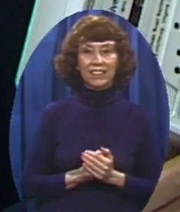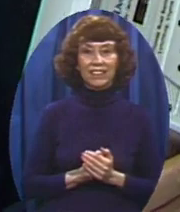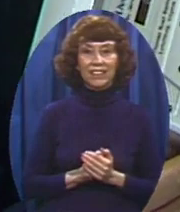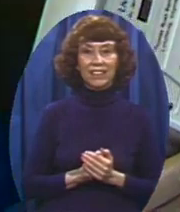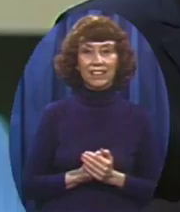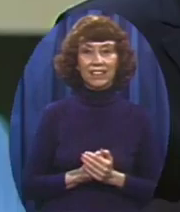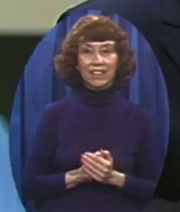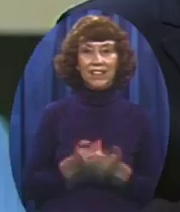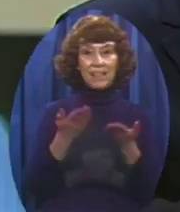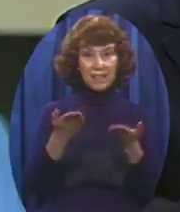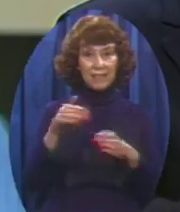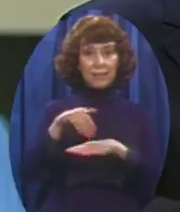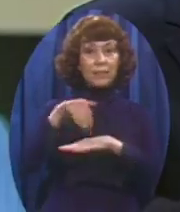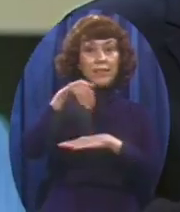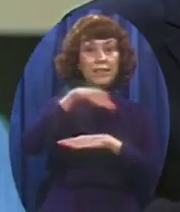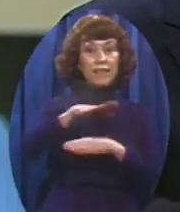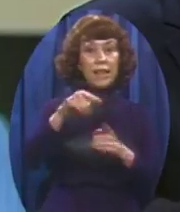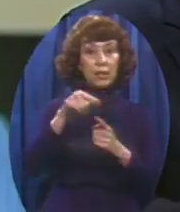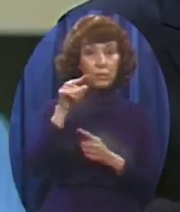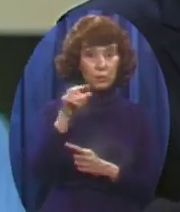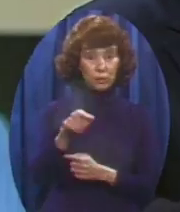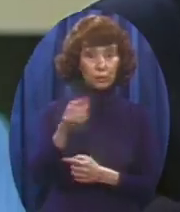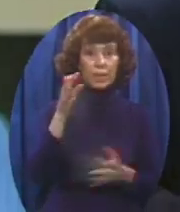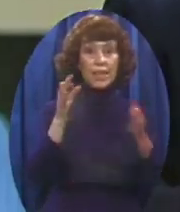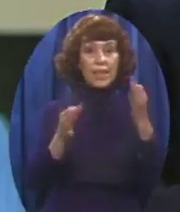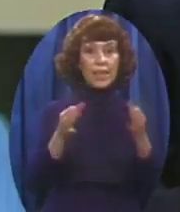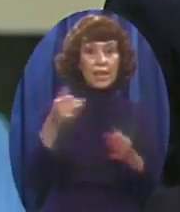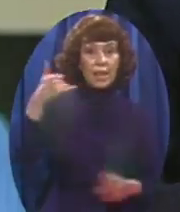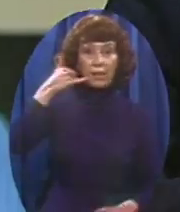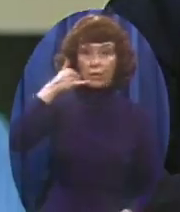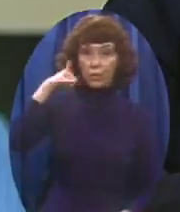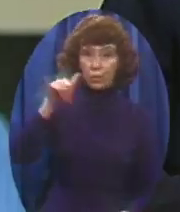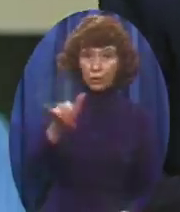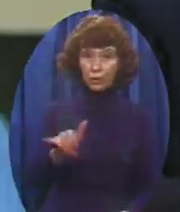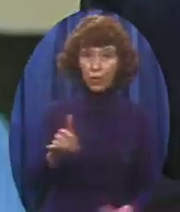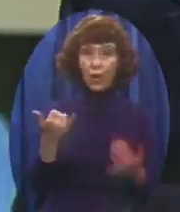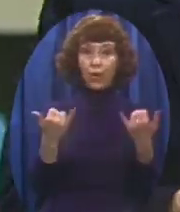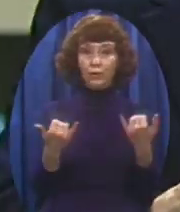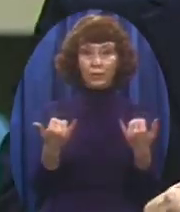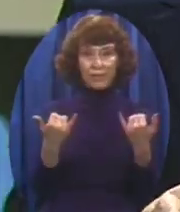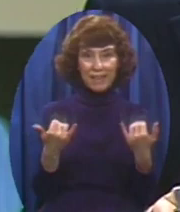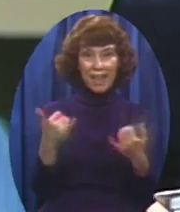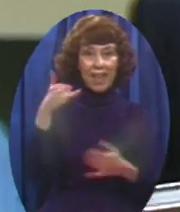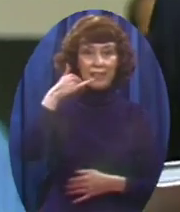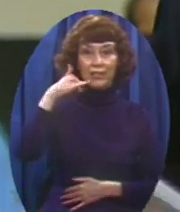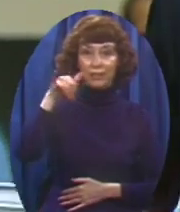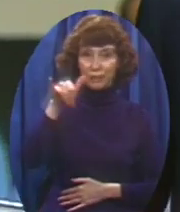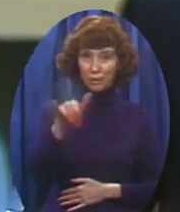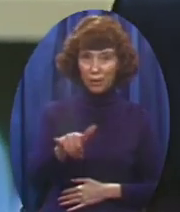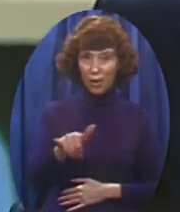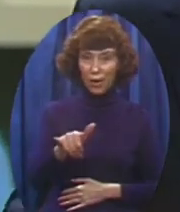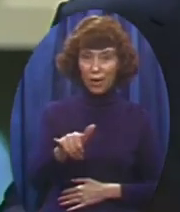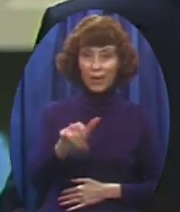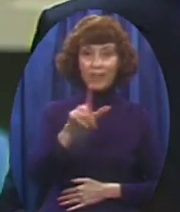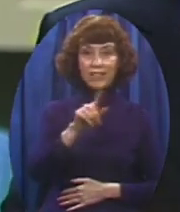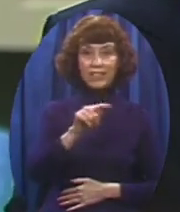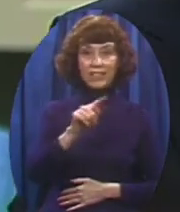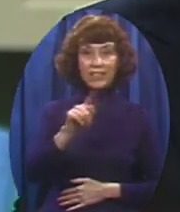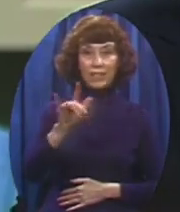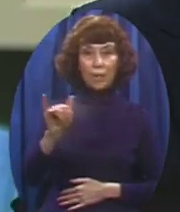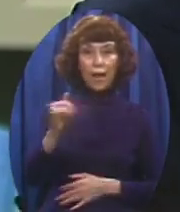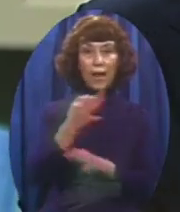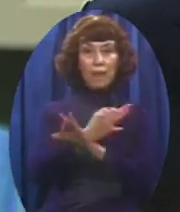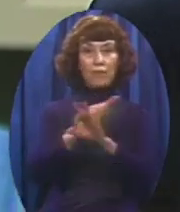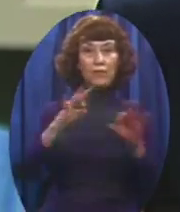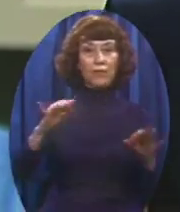this will be mailed to you if you will just pick up your telephone and call us on the toll-free